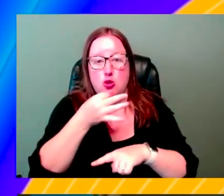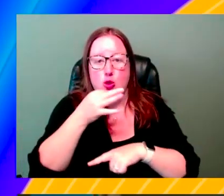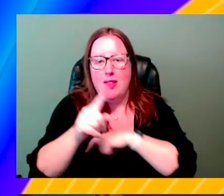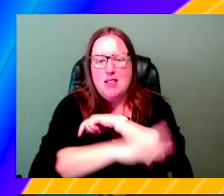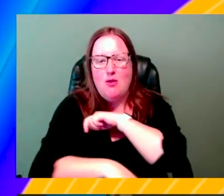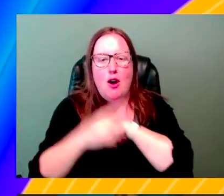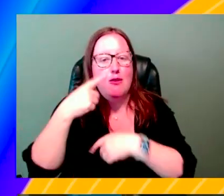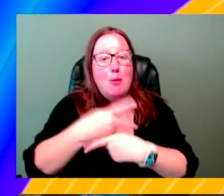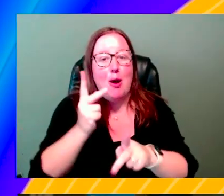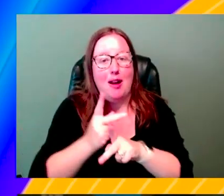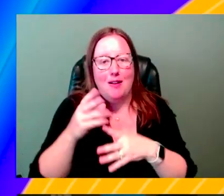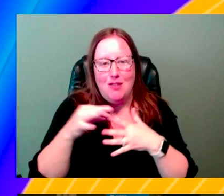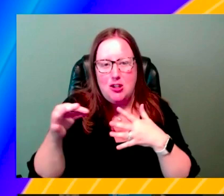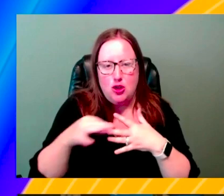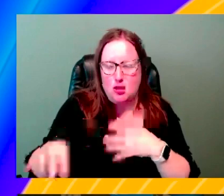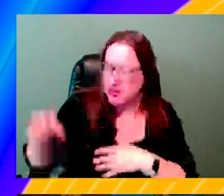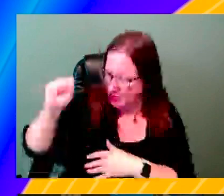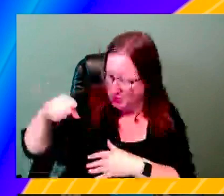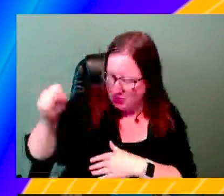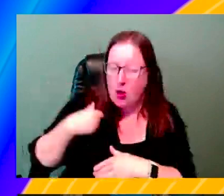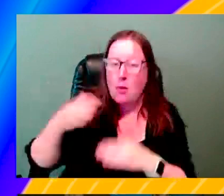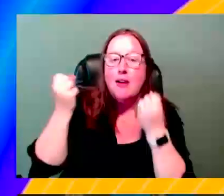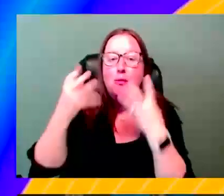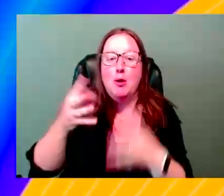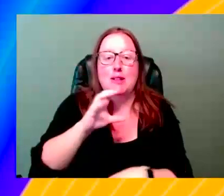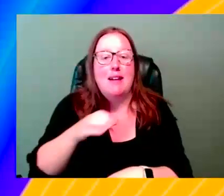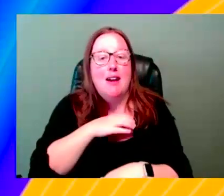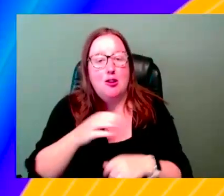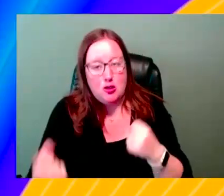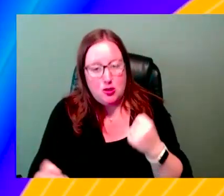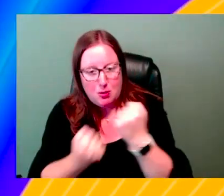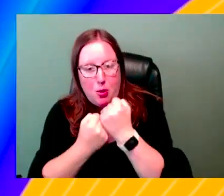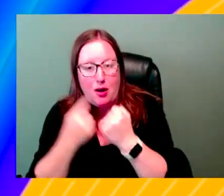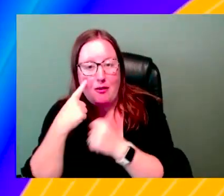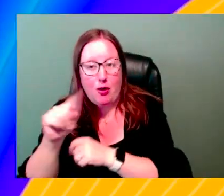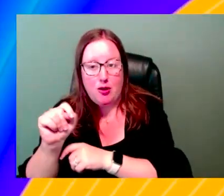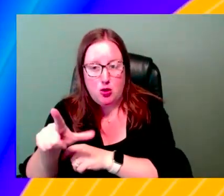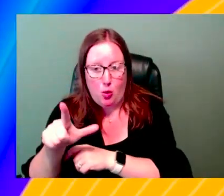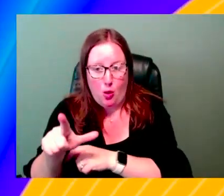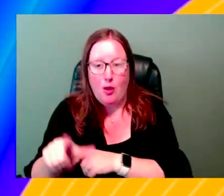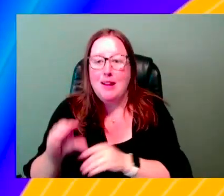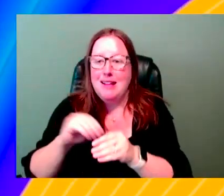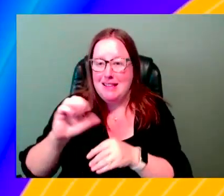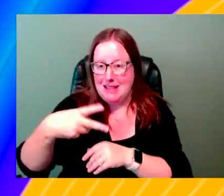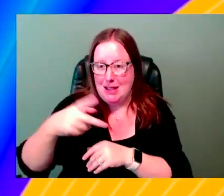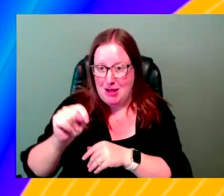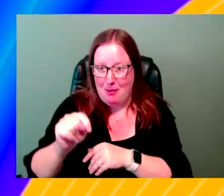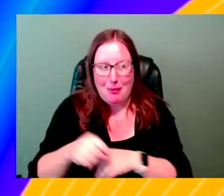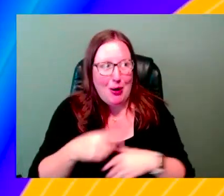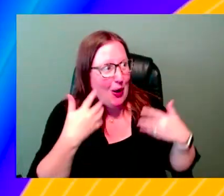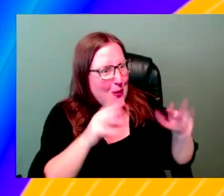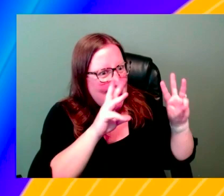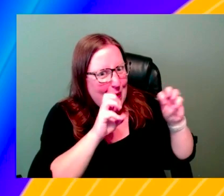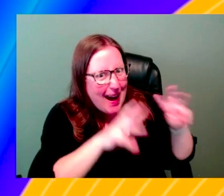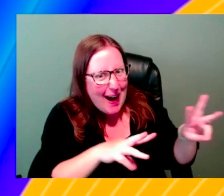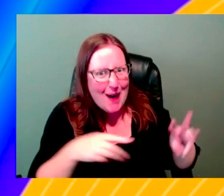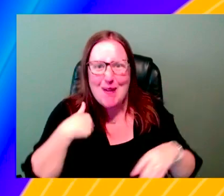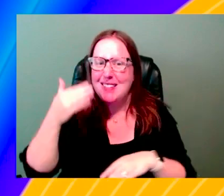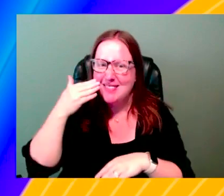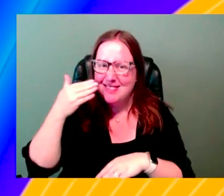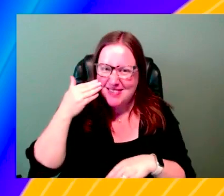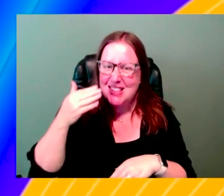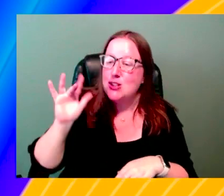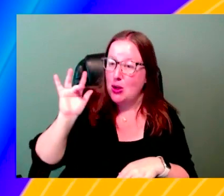absolutely. So we are bringing multi-character support to the tool also in September. So what that means is you can now, exactly, it's so exciting. With a single click, you can add